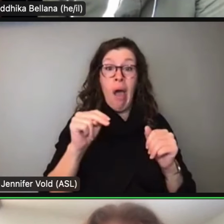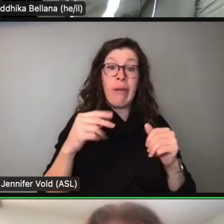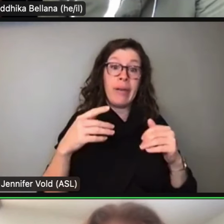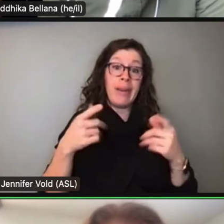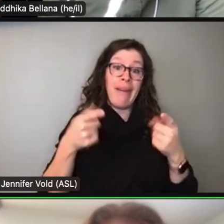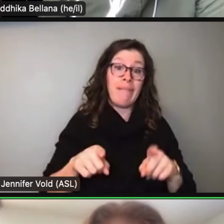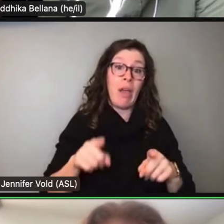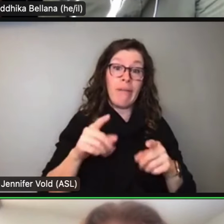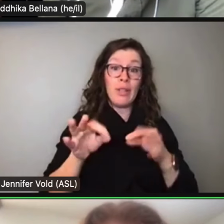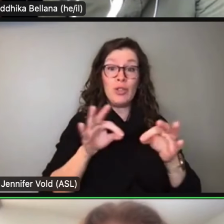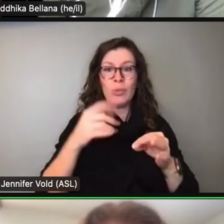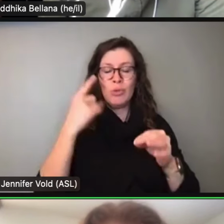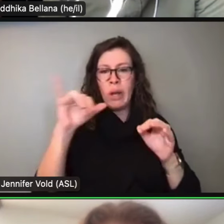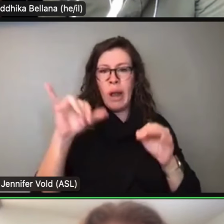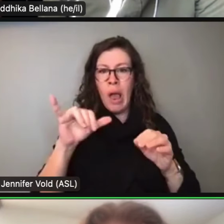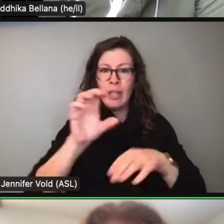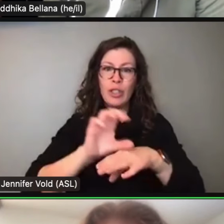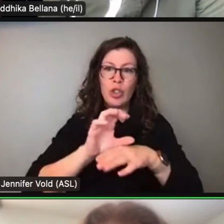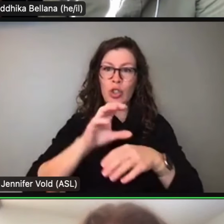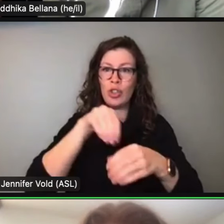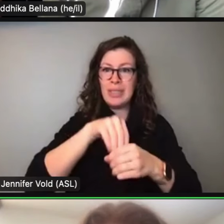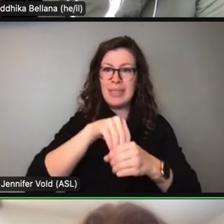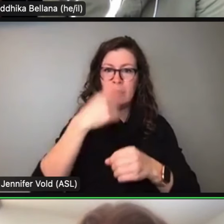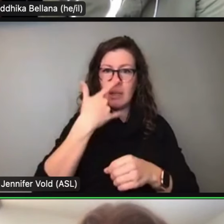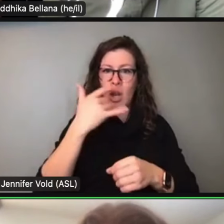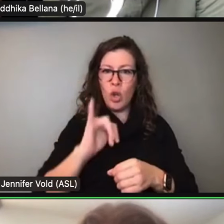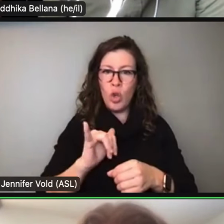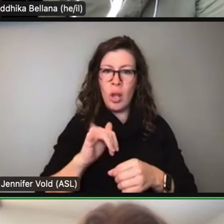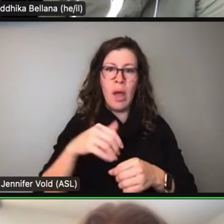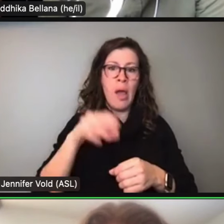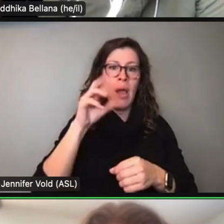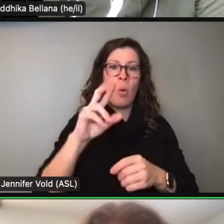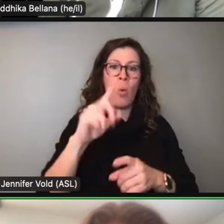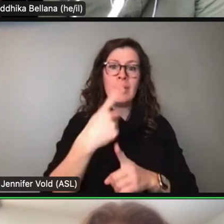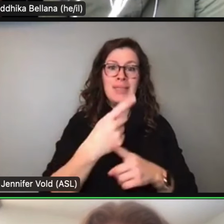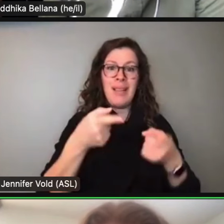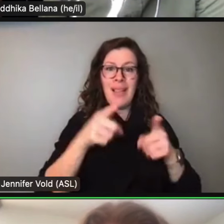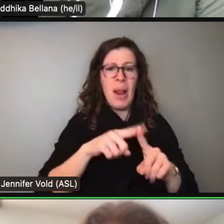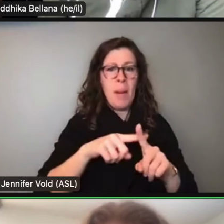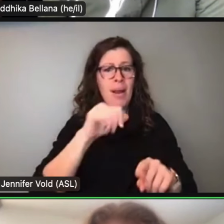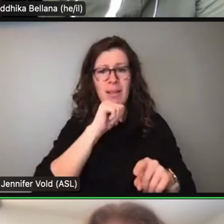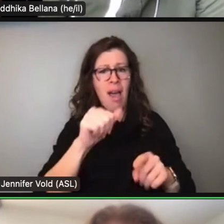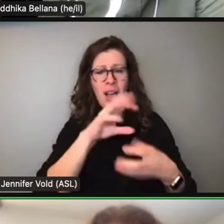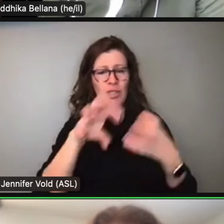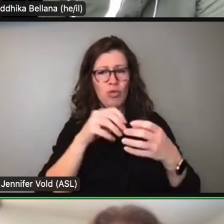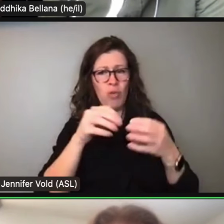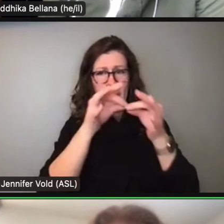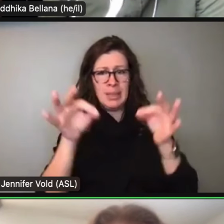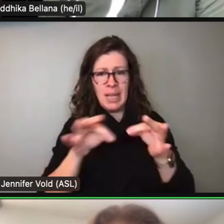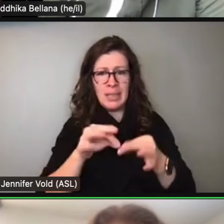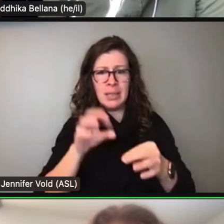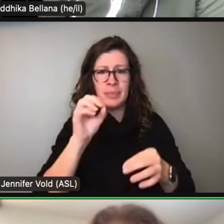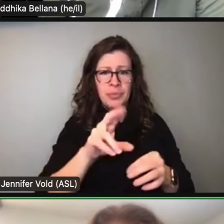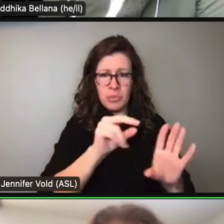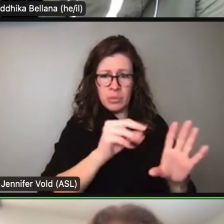a church interior, or a single event, but still not a scrambled set of sentences, and a story, which is more complicated structure